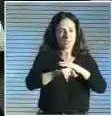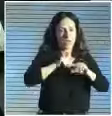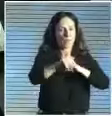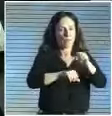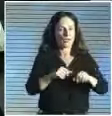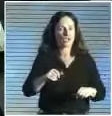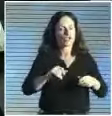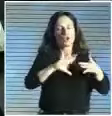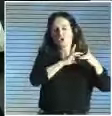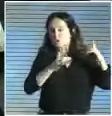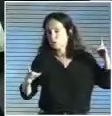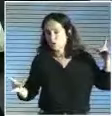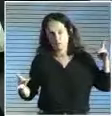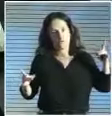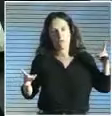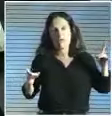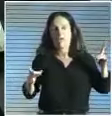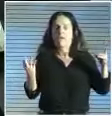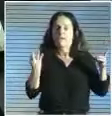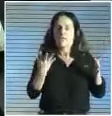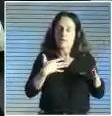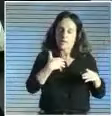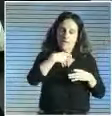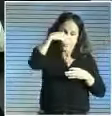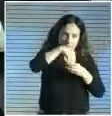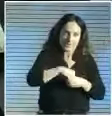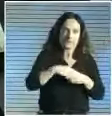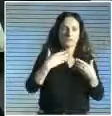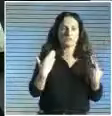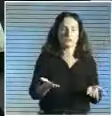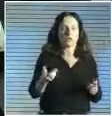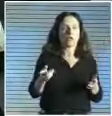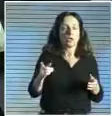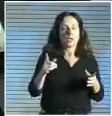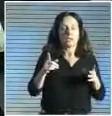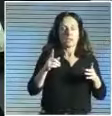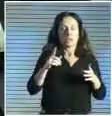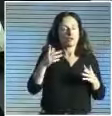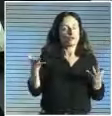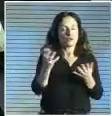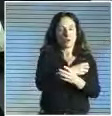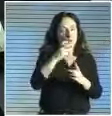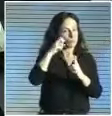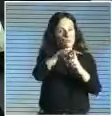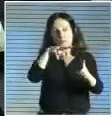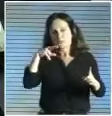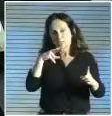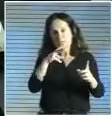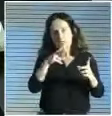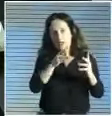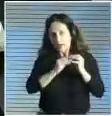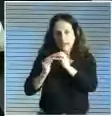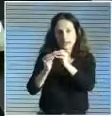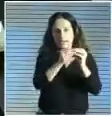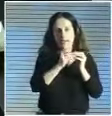and in setting the roadmap, because asking something at the end of all the decision, when decision have